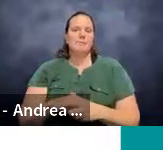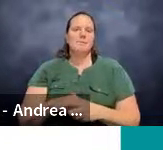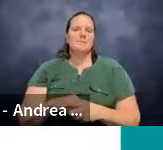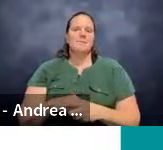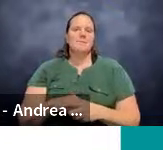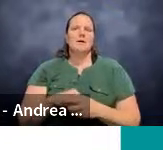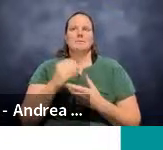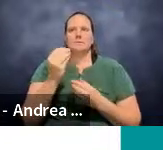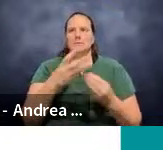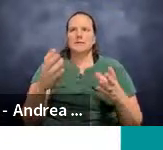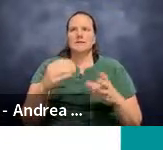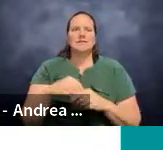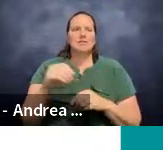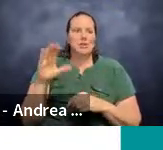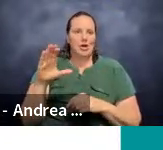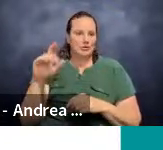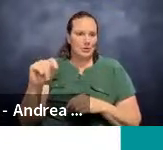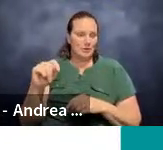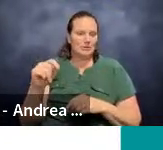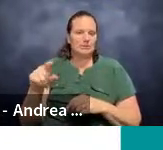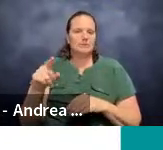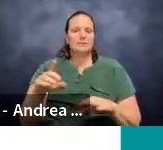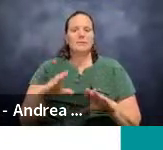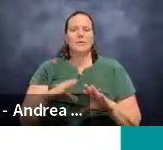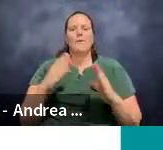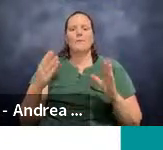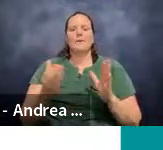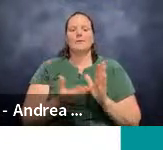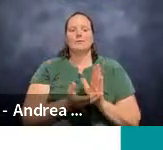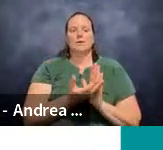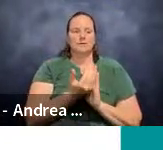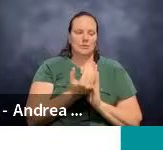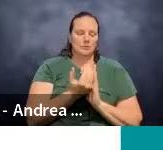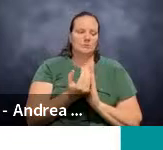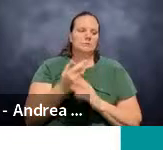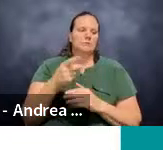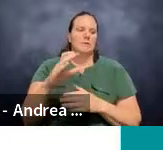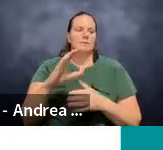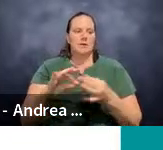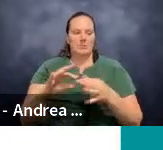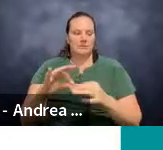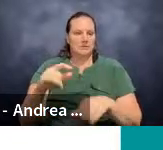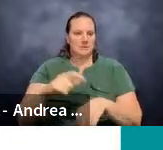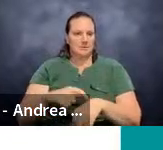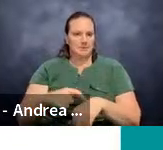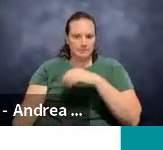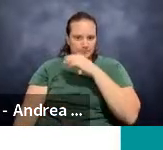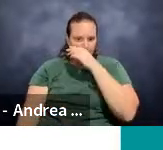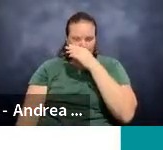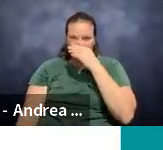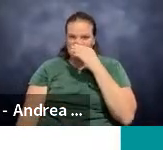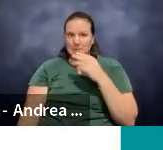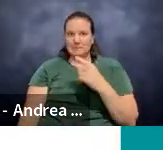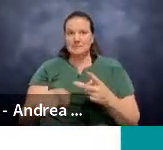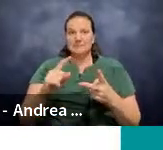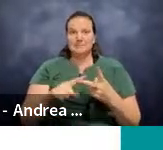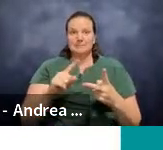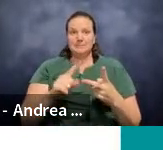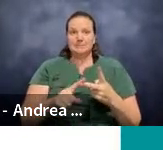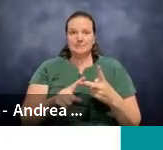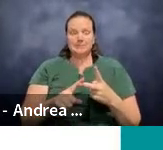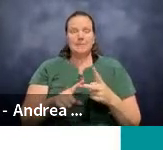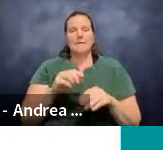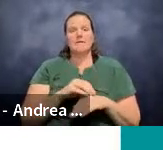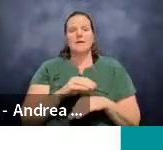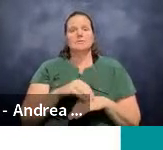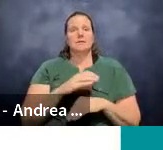updated in October at the open of our review and public comment period. The second link is the Advisory